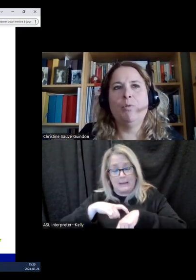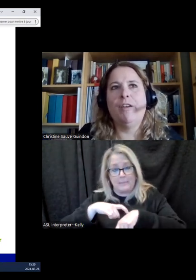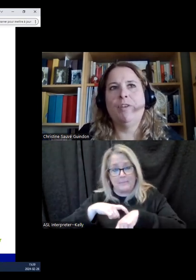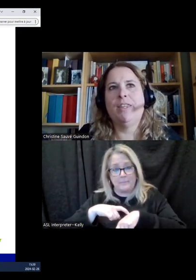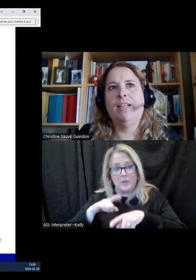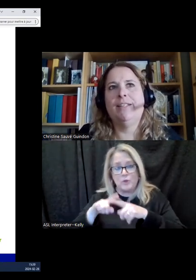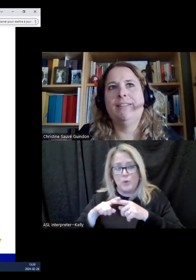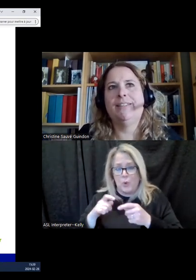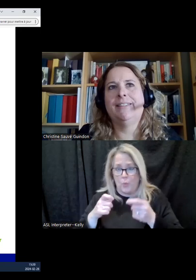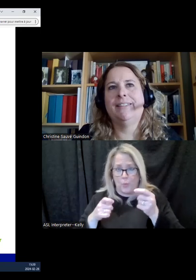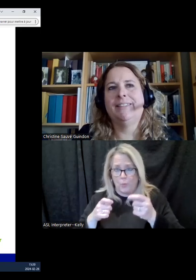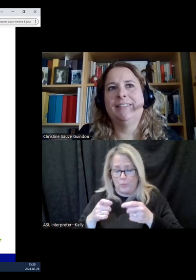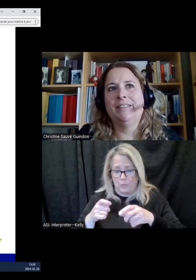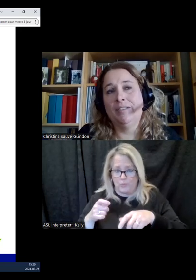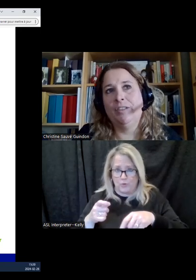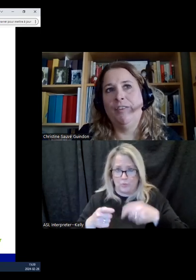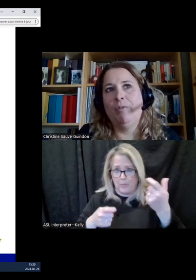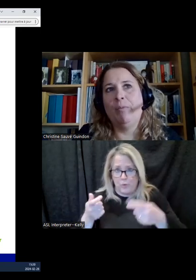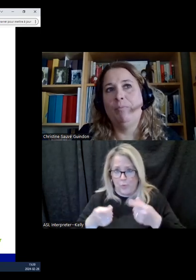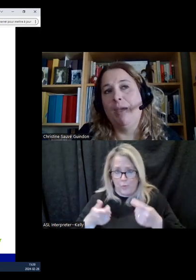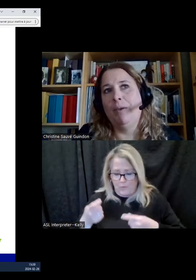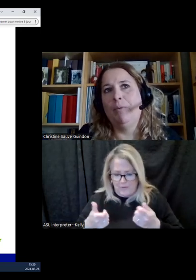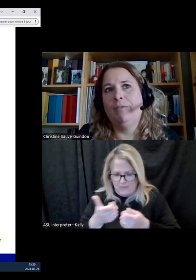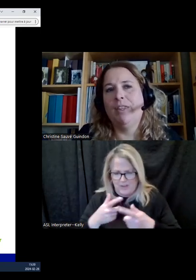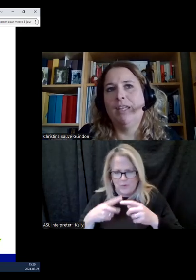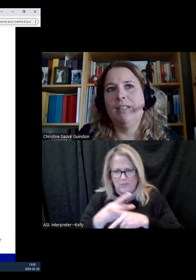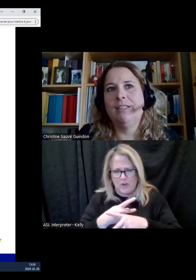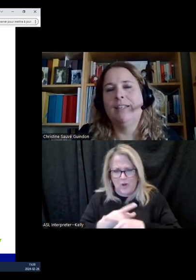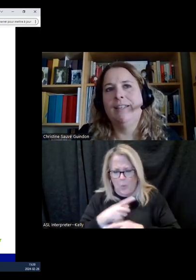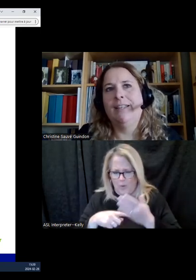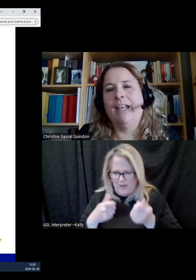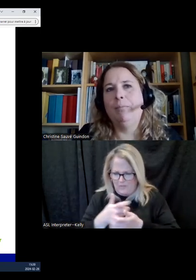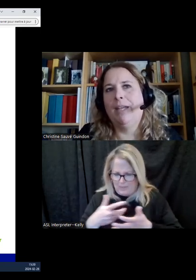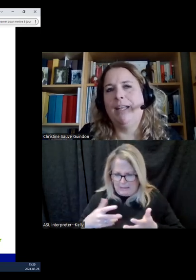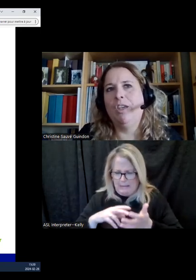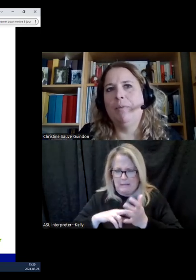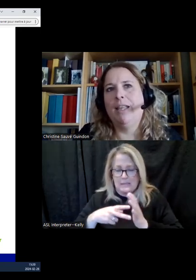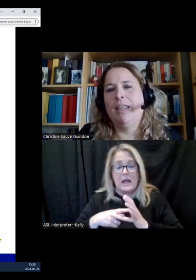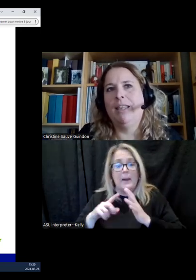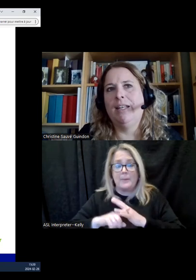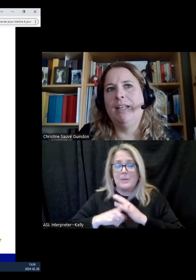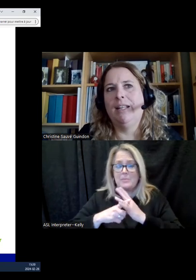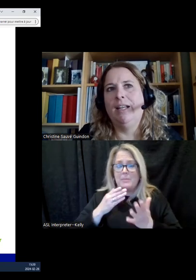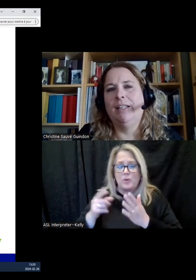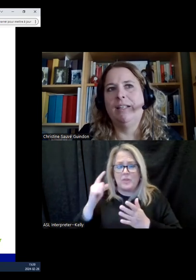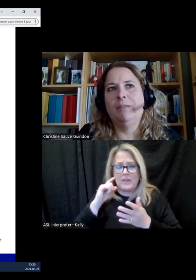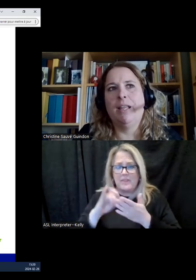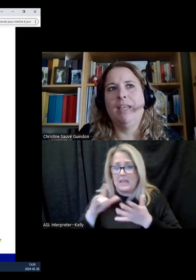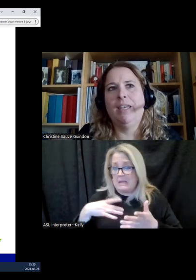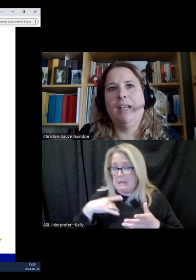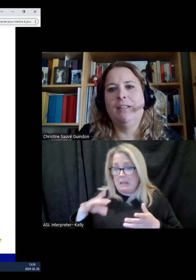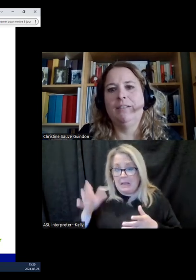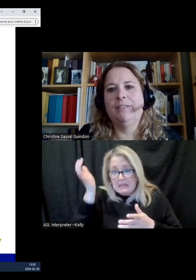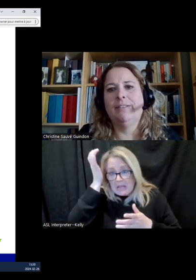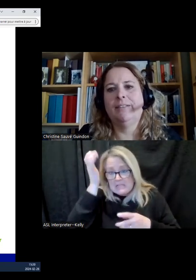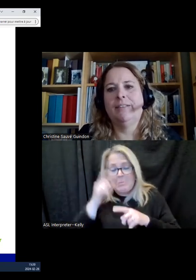to remove everything, to figure out maybe what everything is. At the beginning, you might think that he didn't like lettuce, but I think